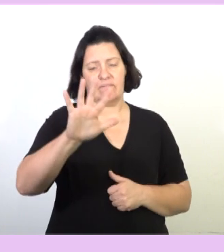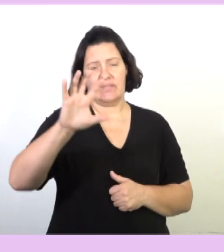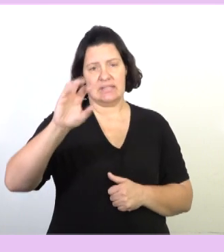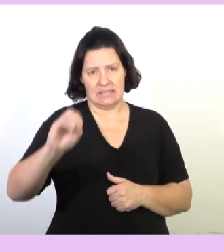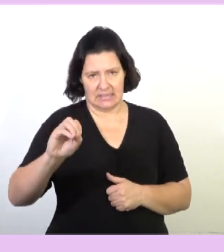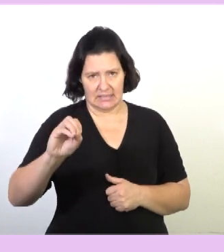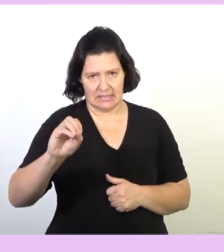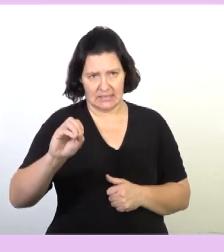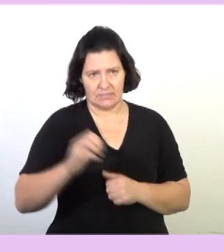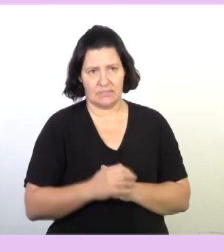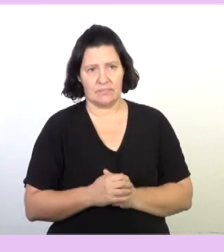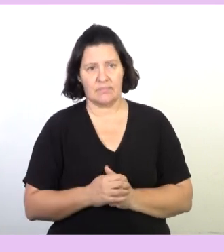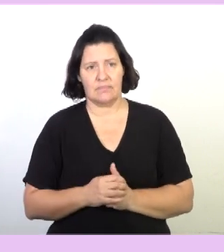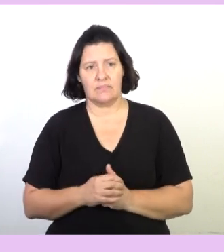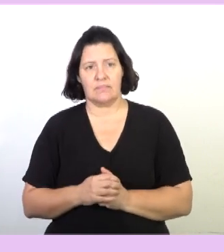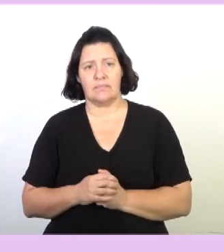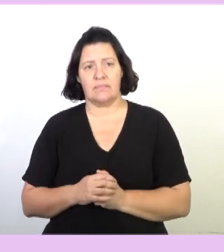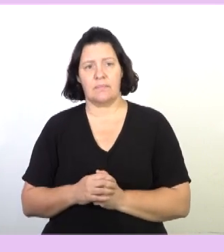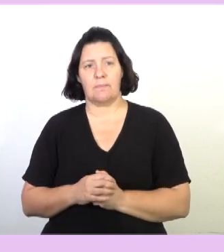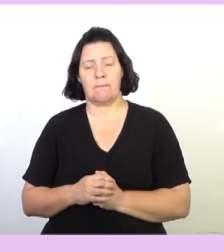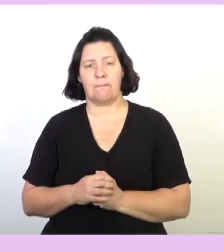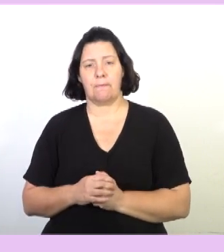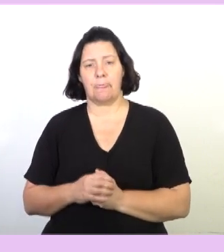50 cupcakes.